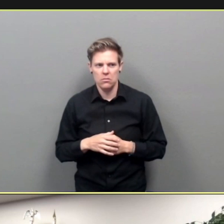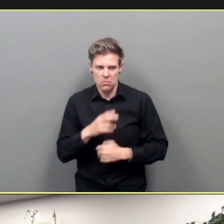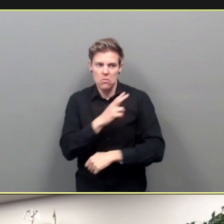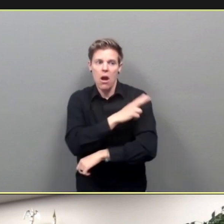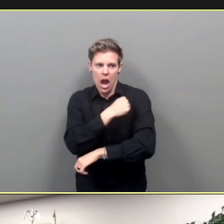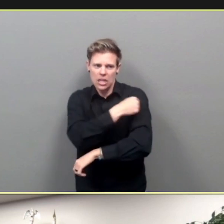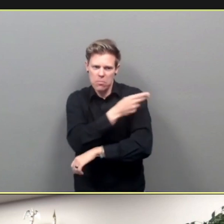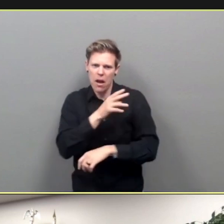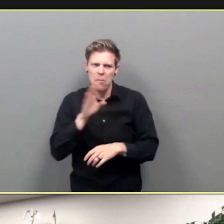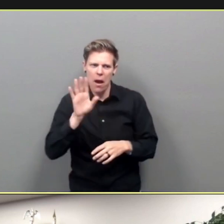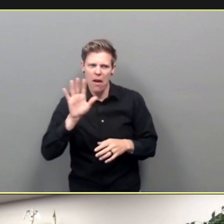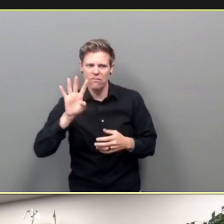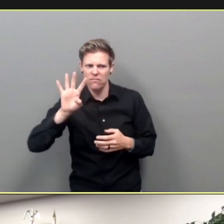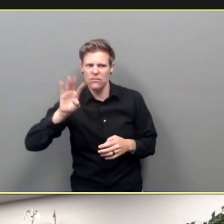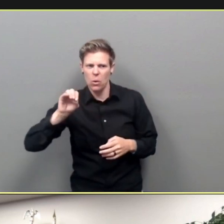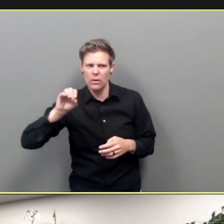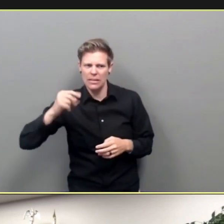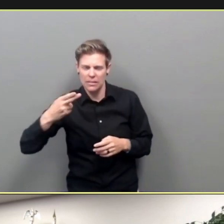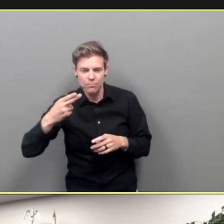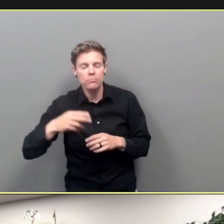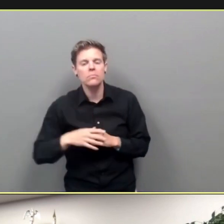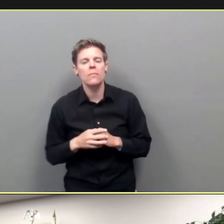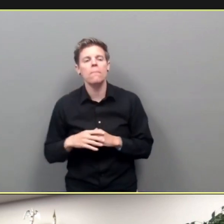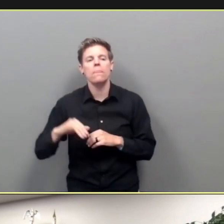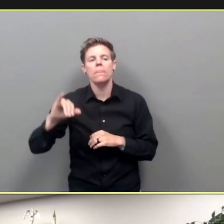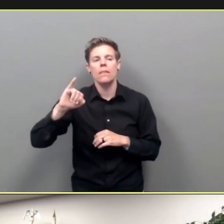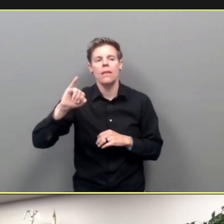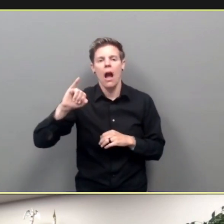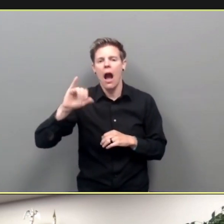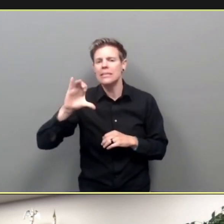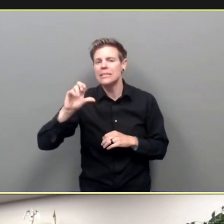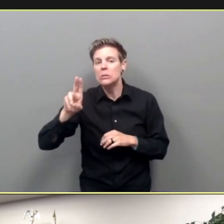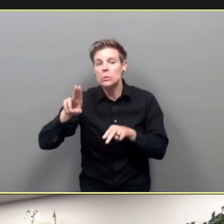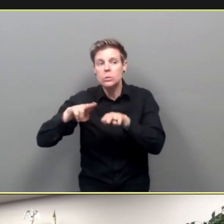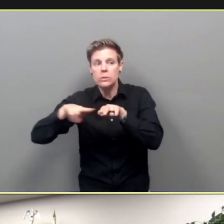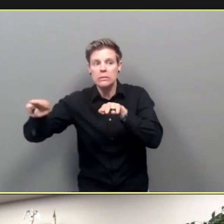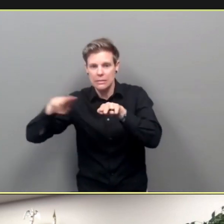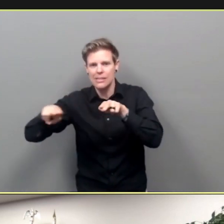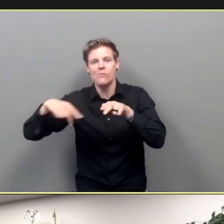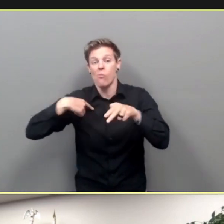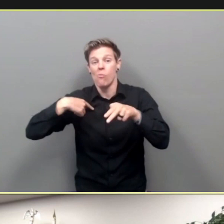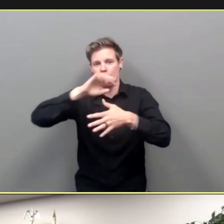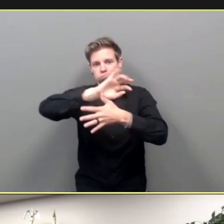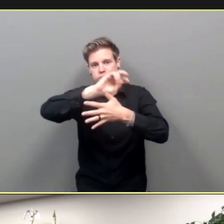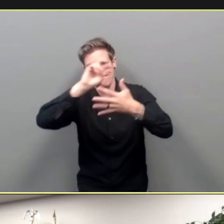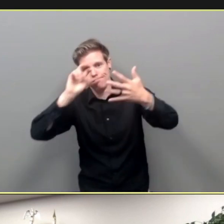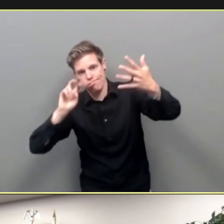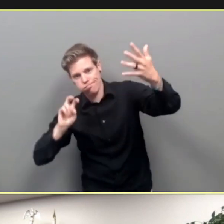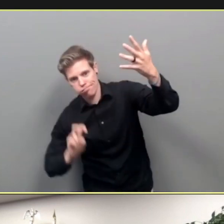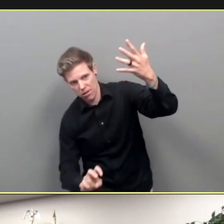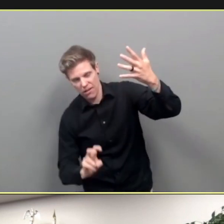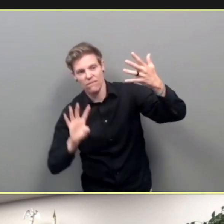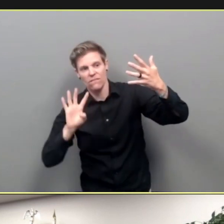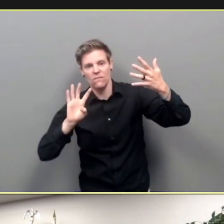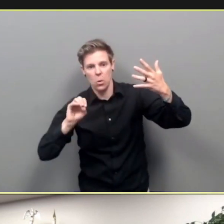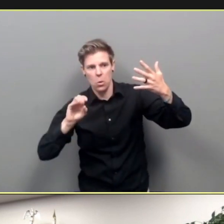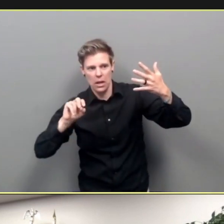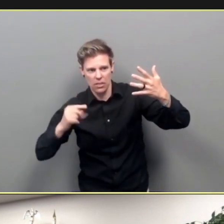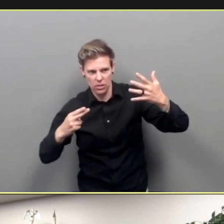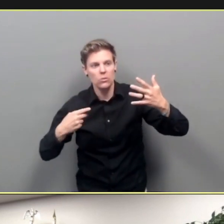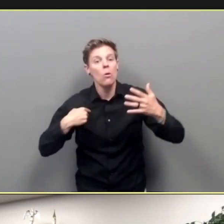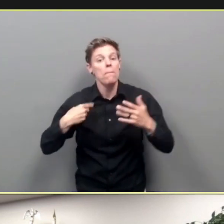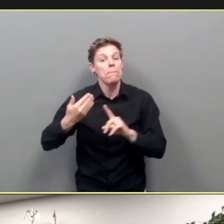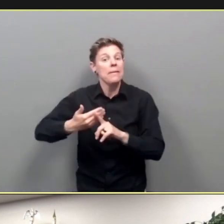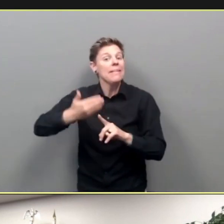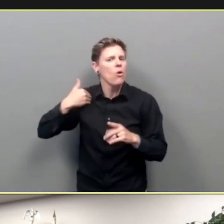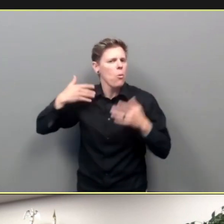number for ICU beds. So before the pandemic even started, we were already running short. Second is because of